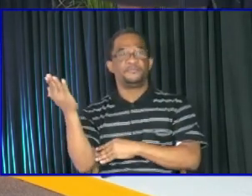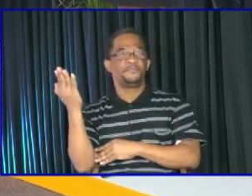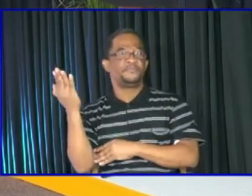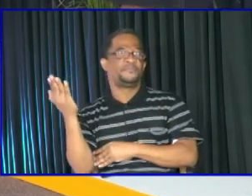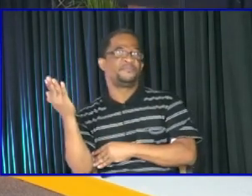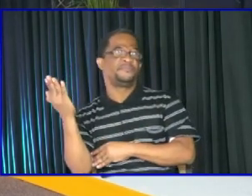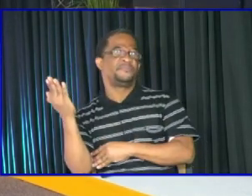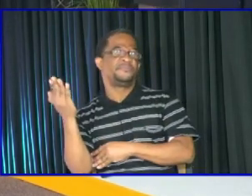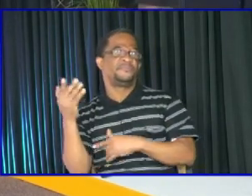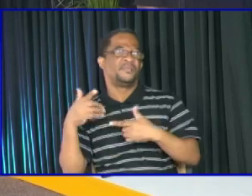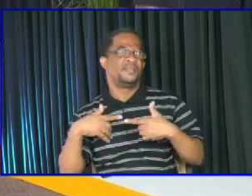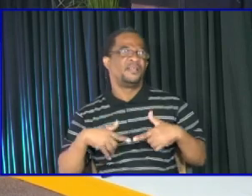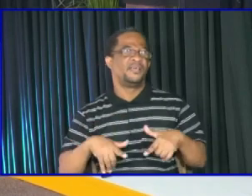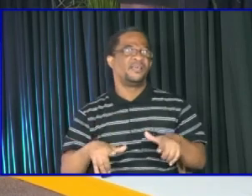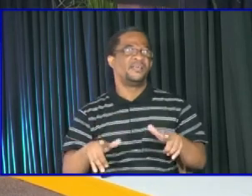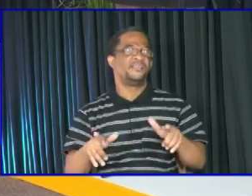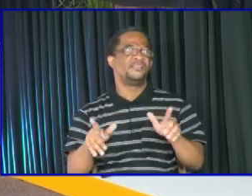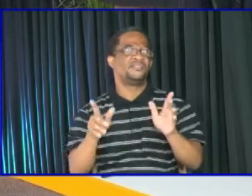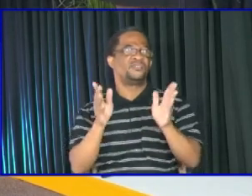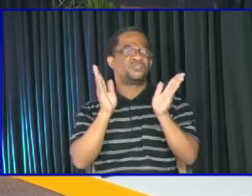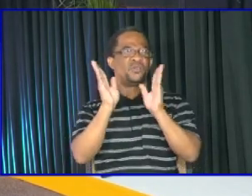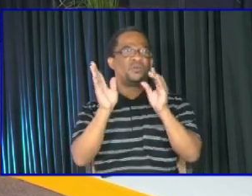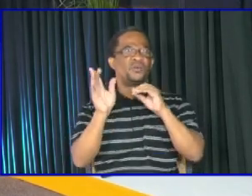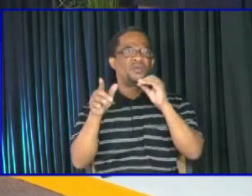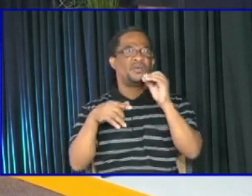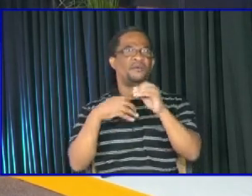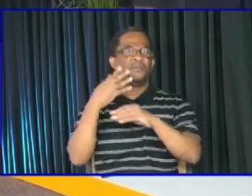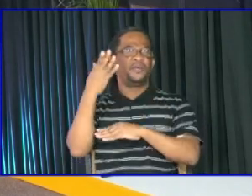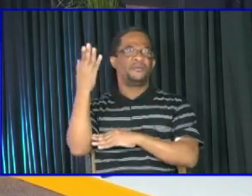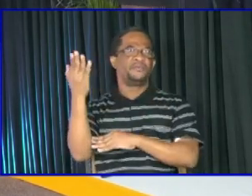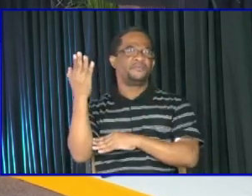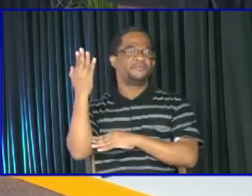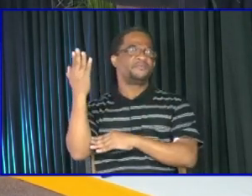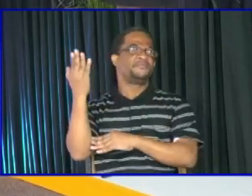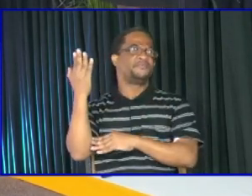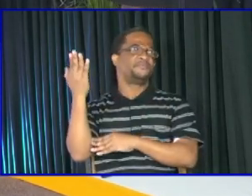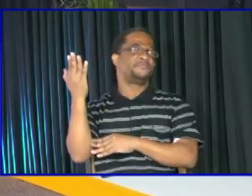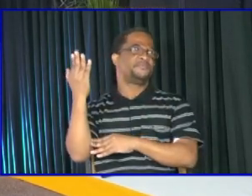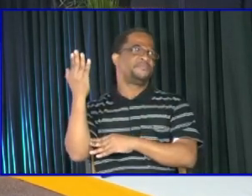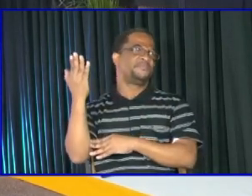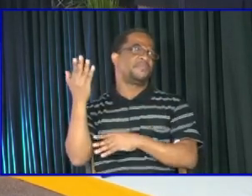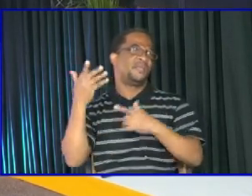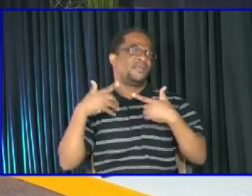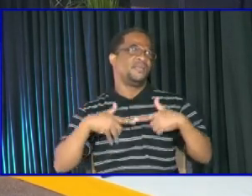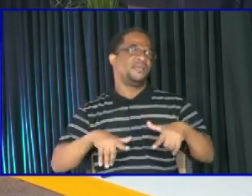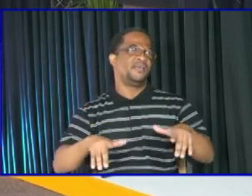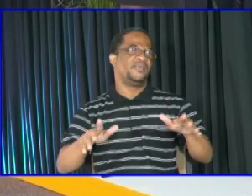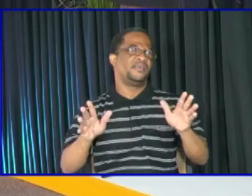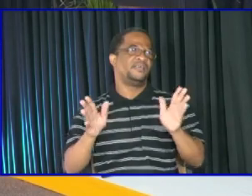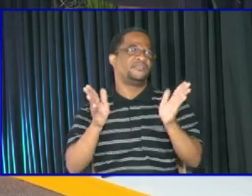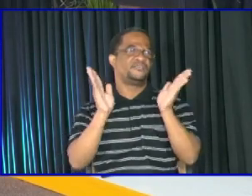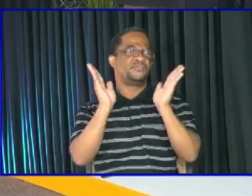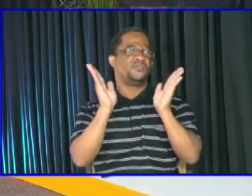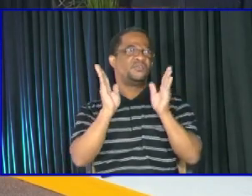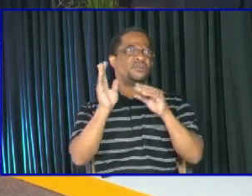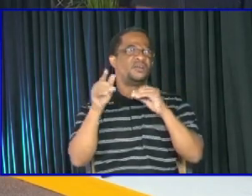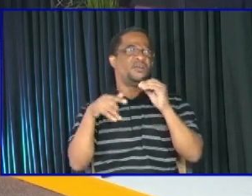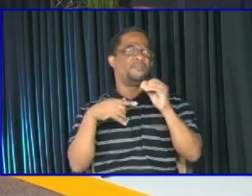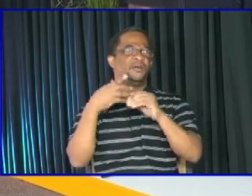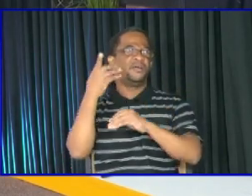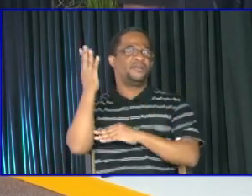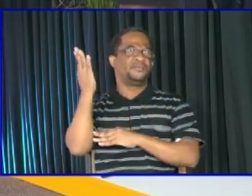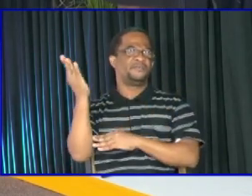Let's talk about Him. Let's talk about, let's talk about Him. Let's